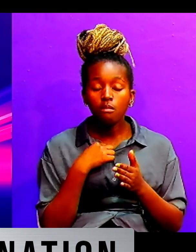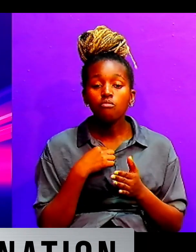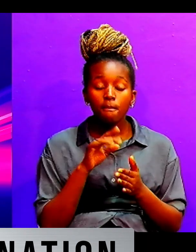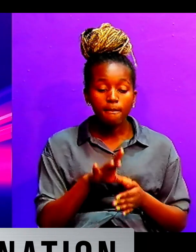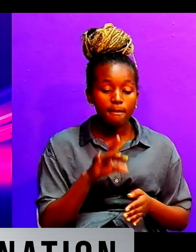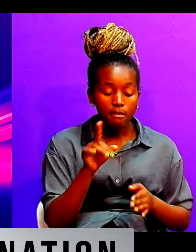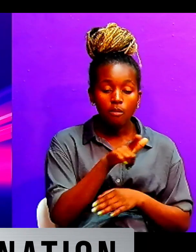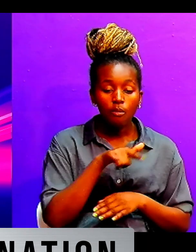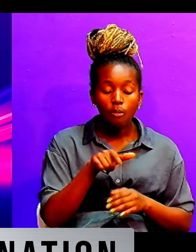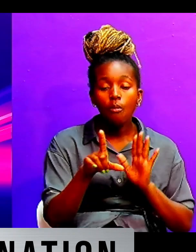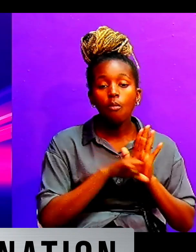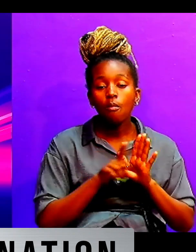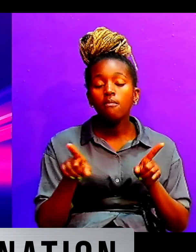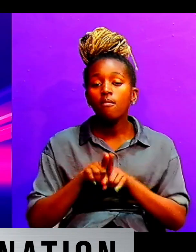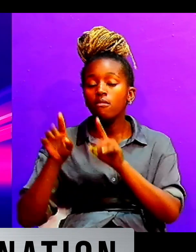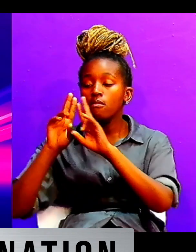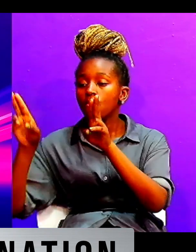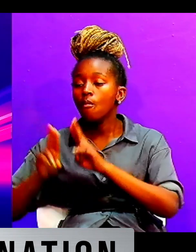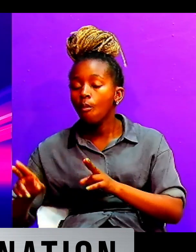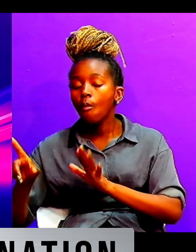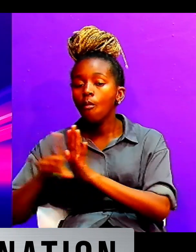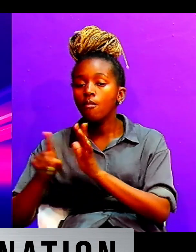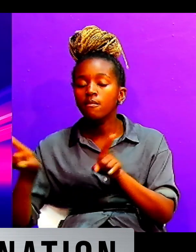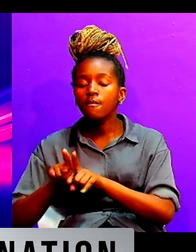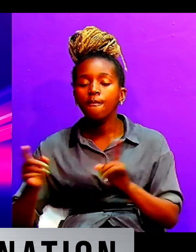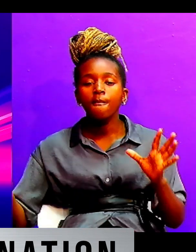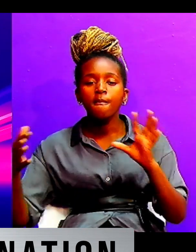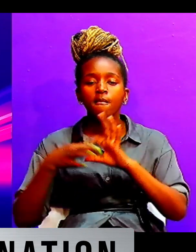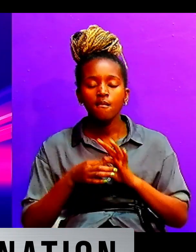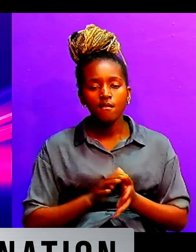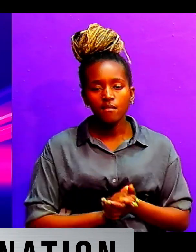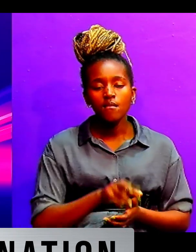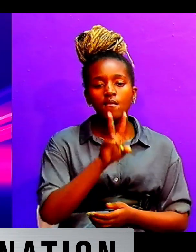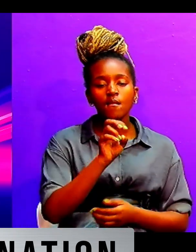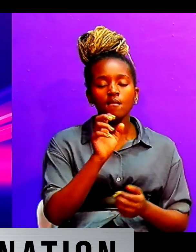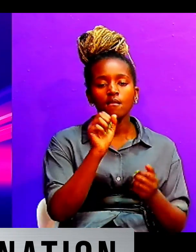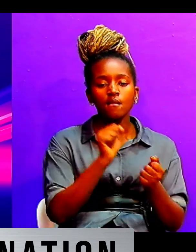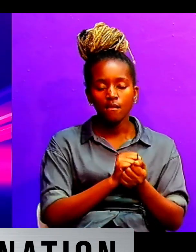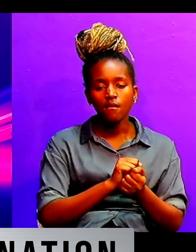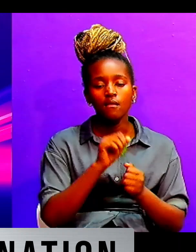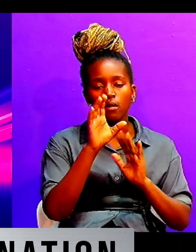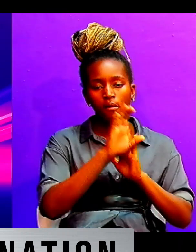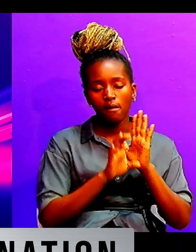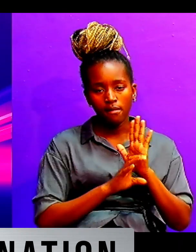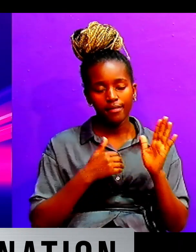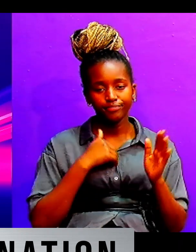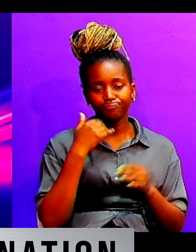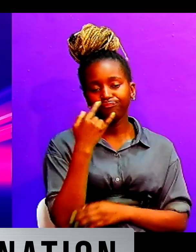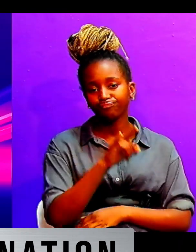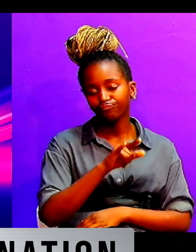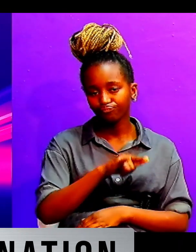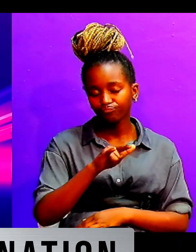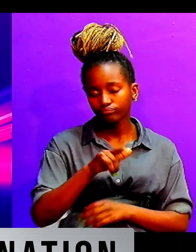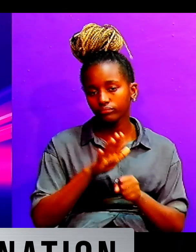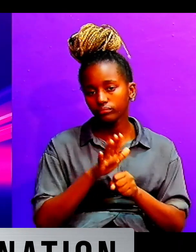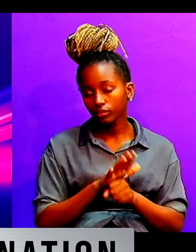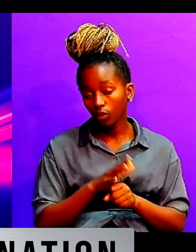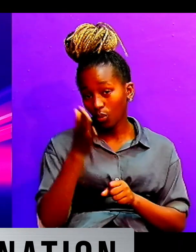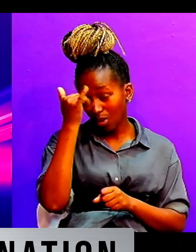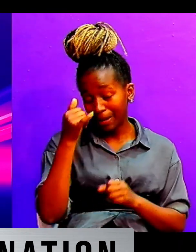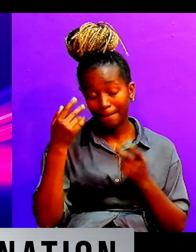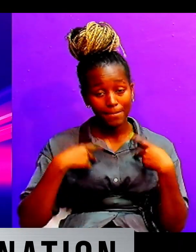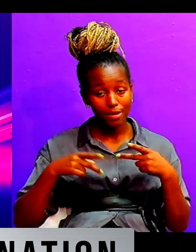laws. You see, in the 2010 Constitution, there were gaps because the Act existed before the